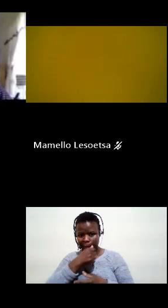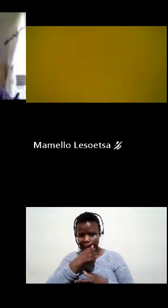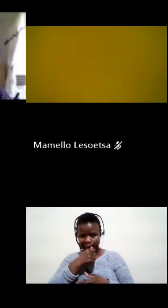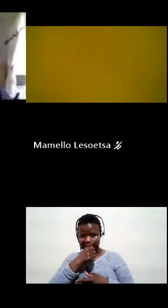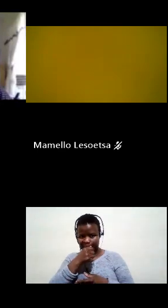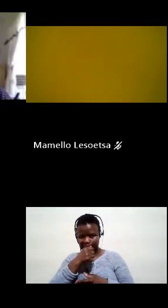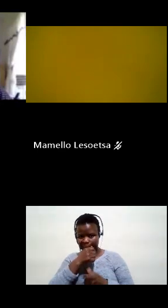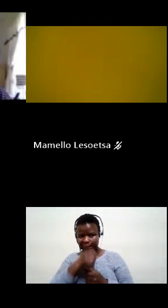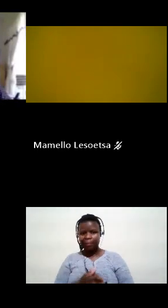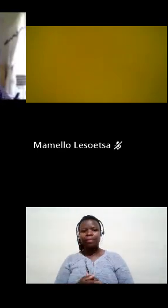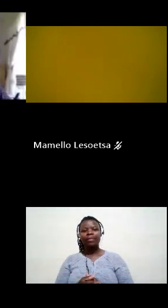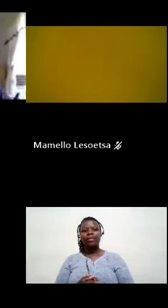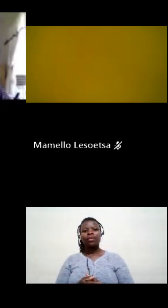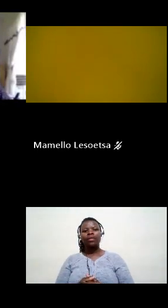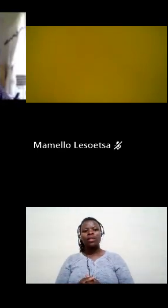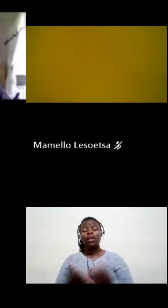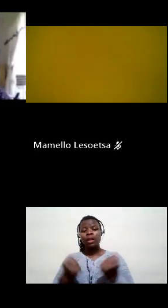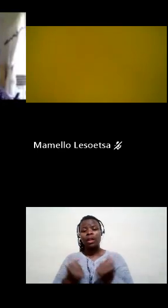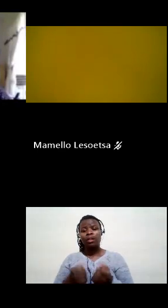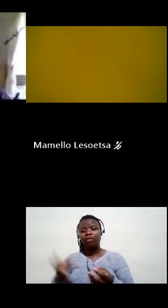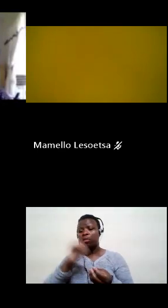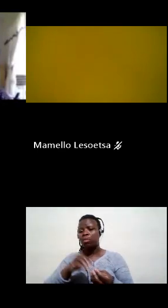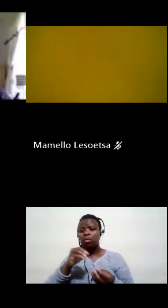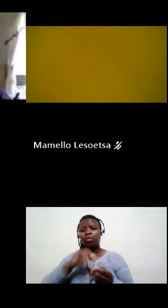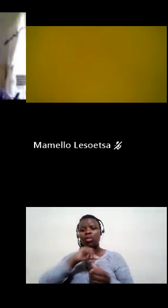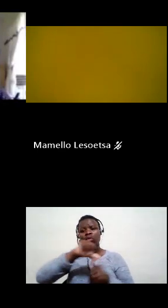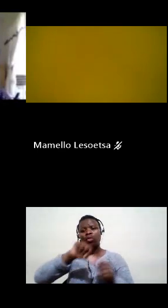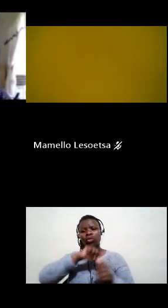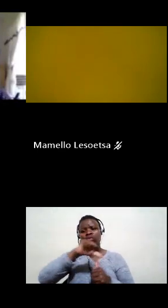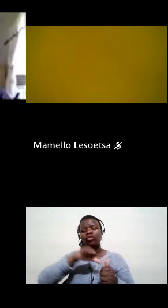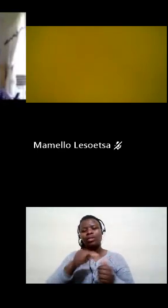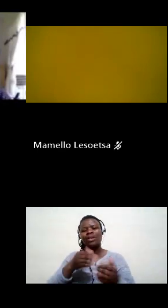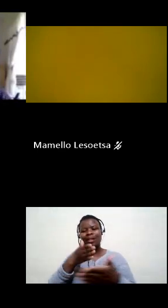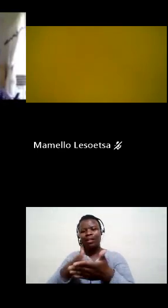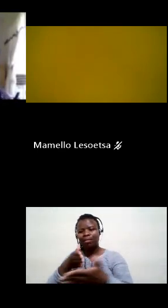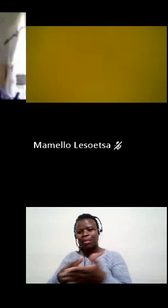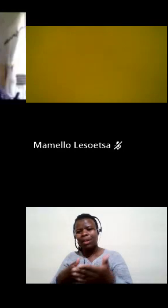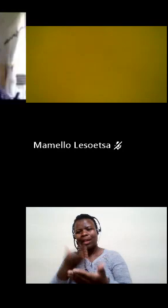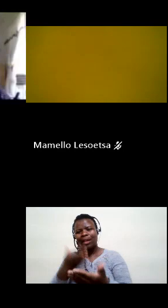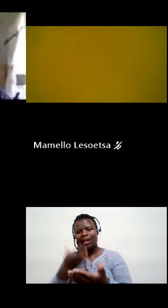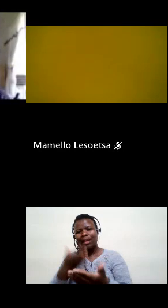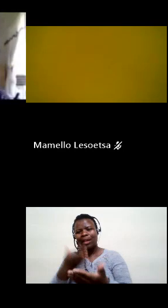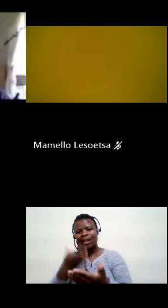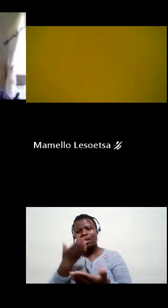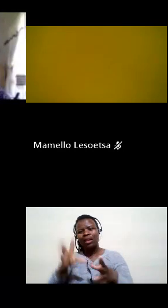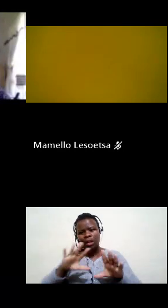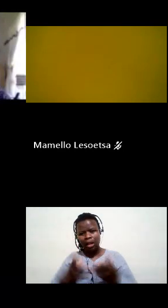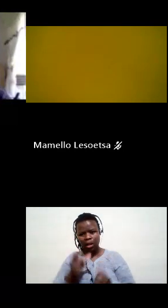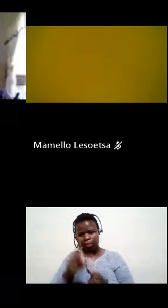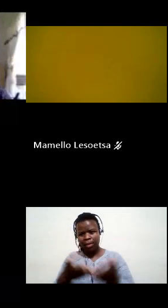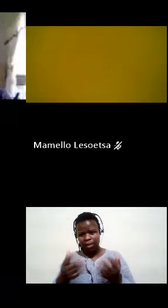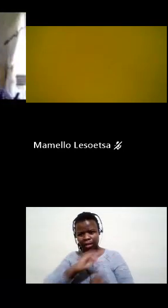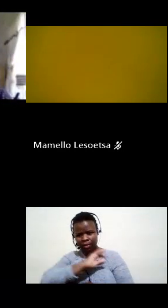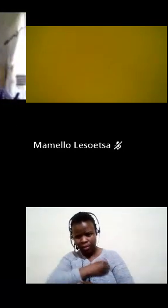Again, just being scared of how to accommodate someone with a disability. So it's easier to say no than to ask how.